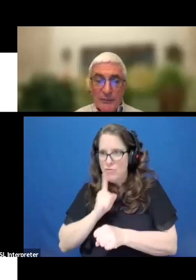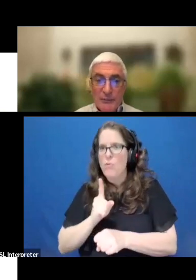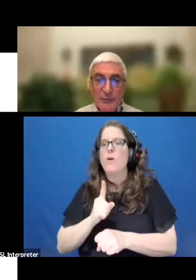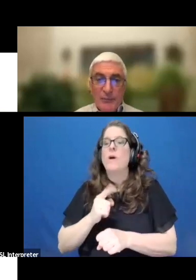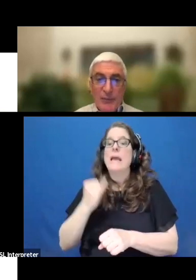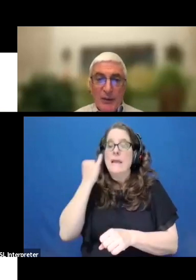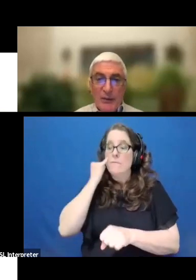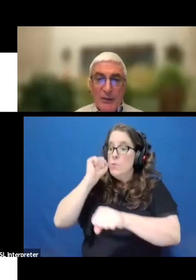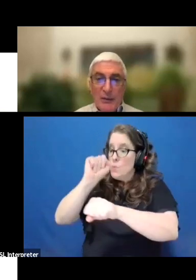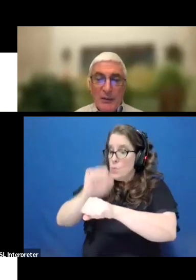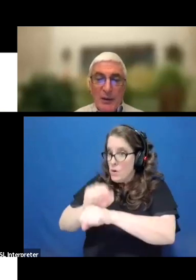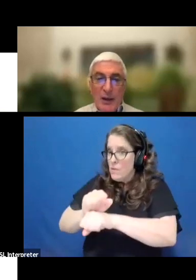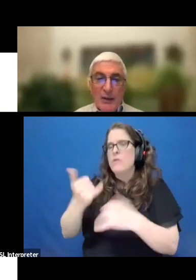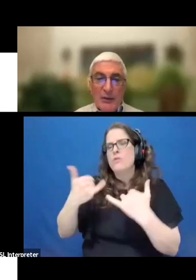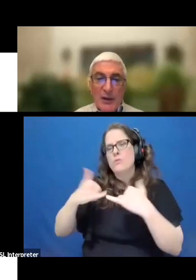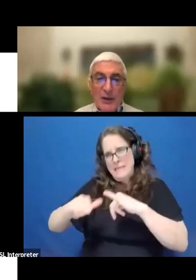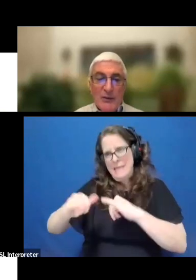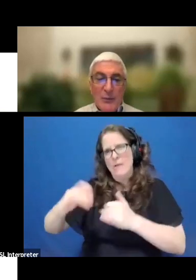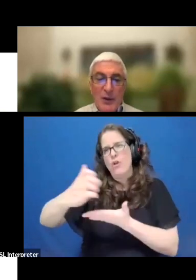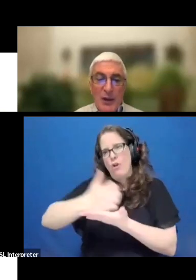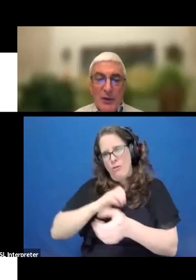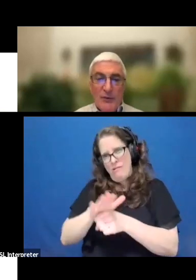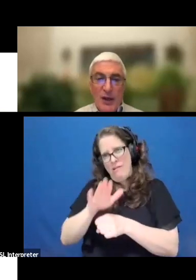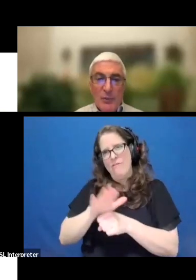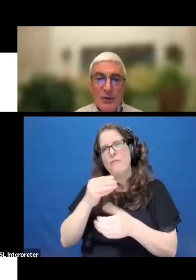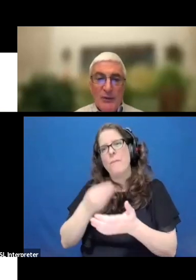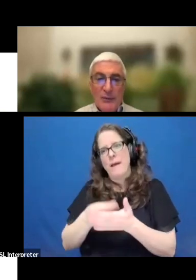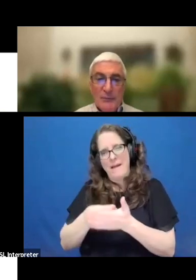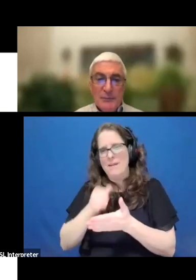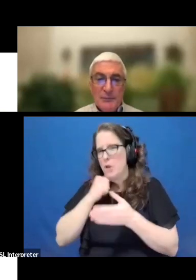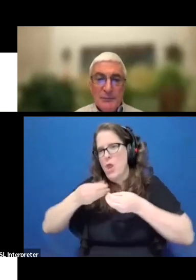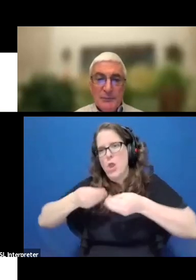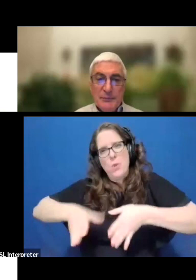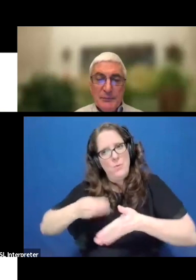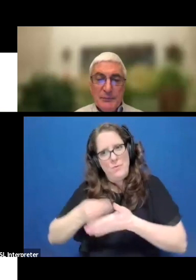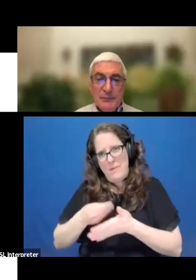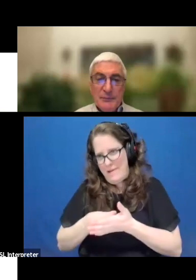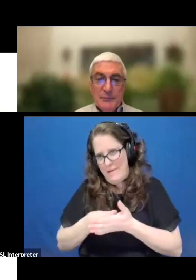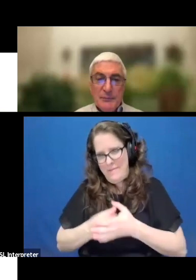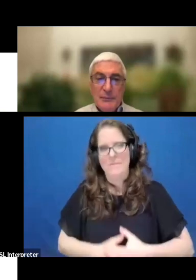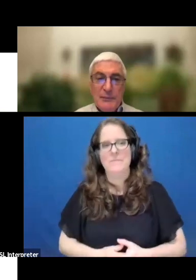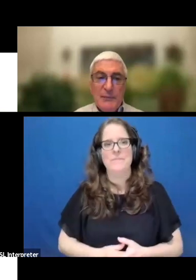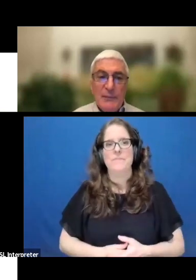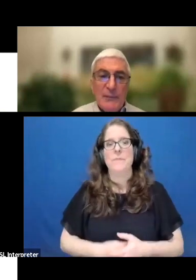working. And let's get into them now. Next slide, please.